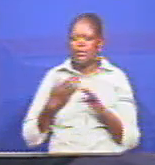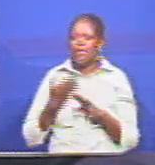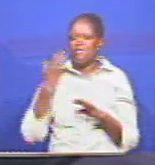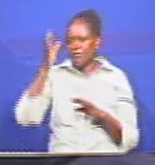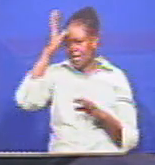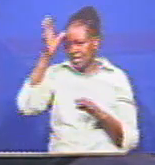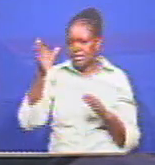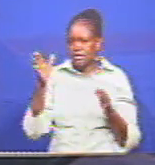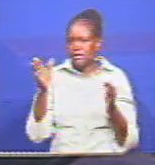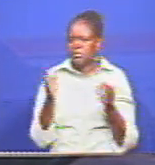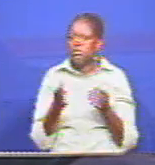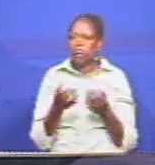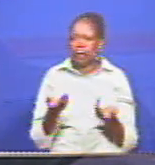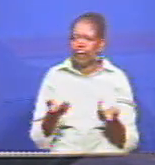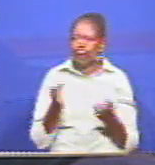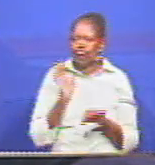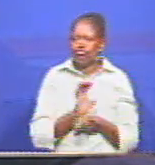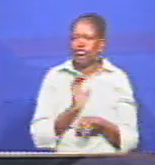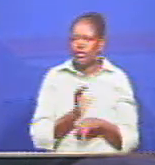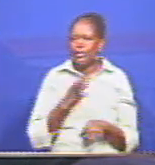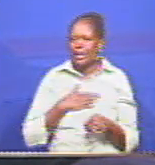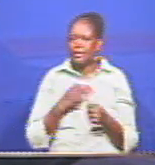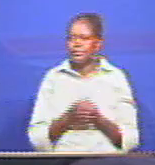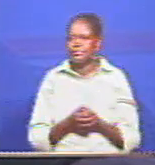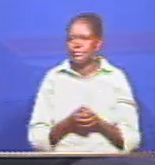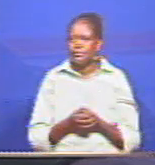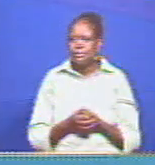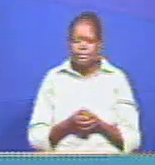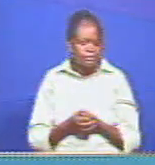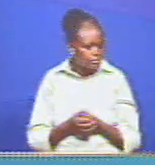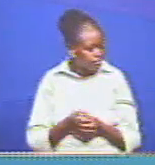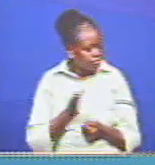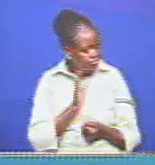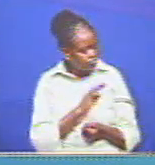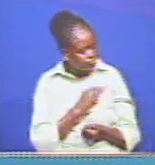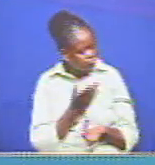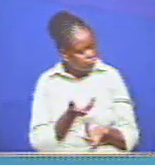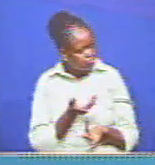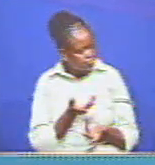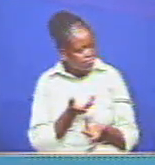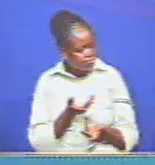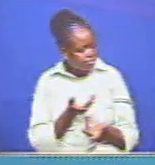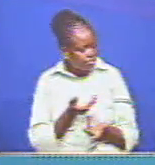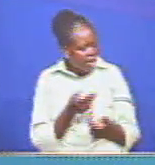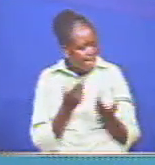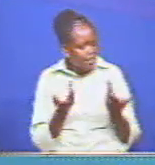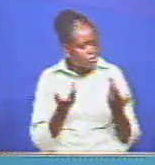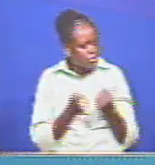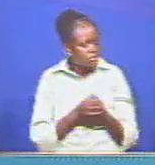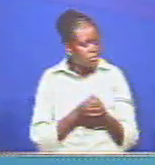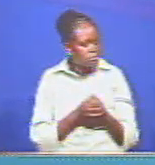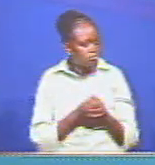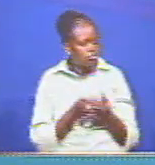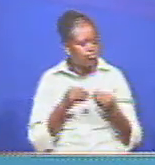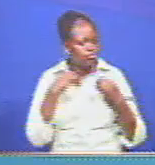and ascetics of our church. Mm-hmm. And many, in terms of donations,